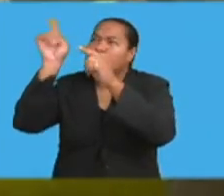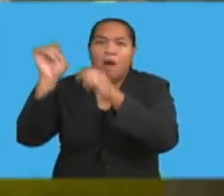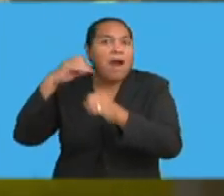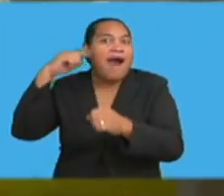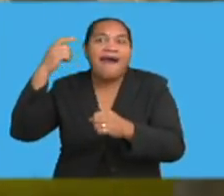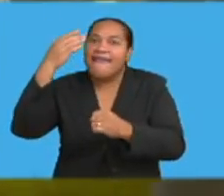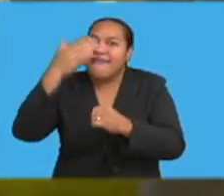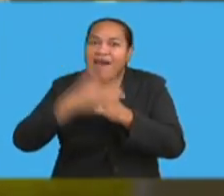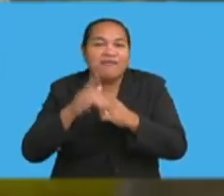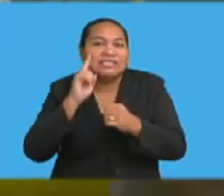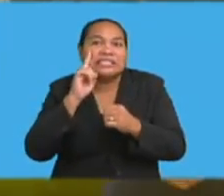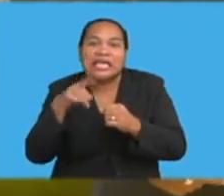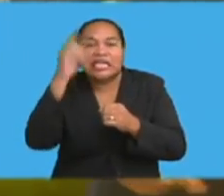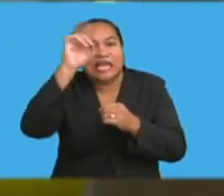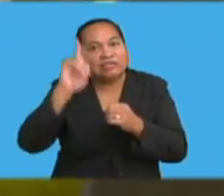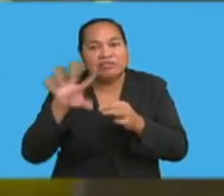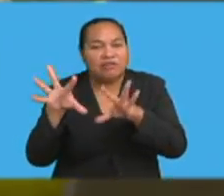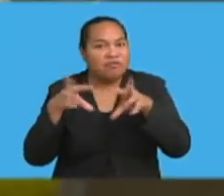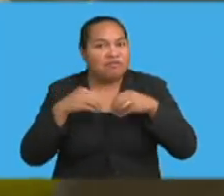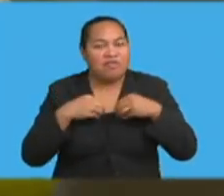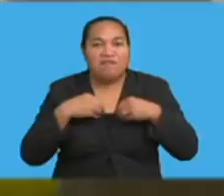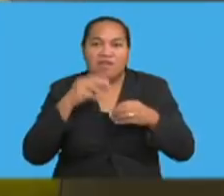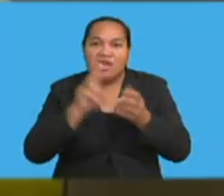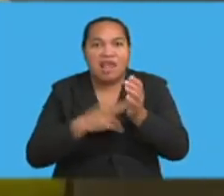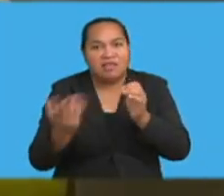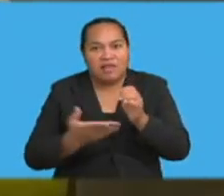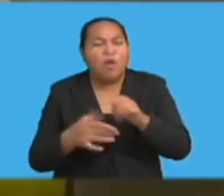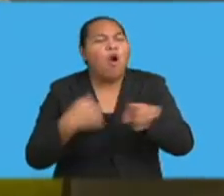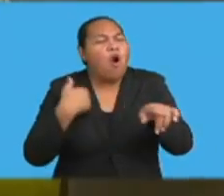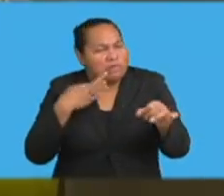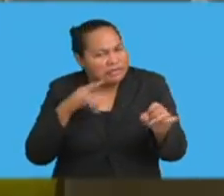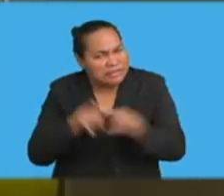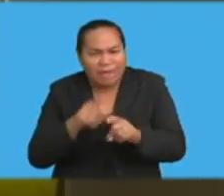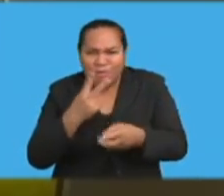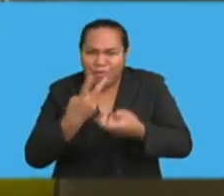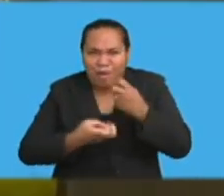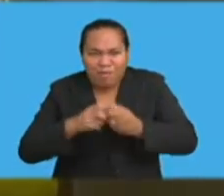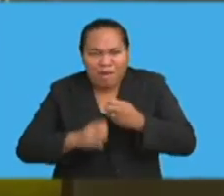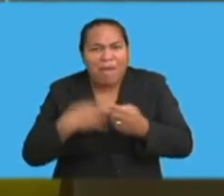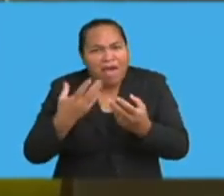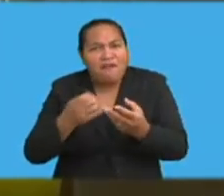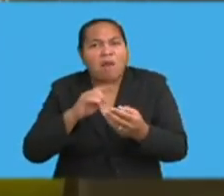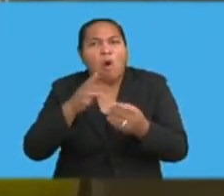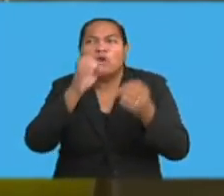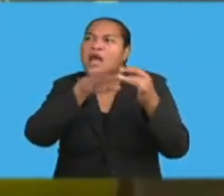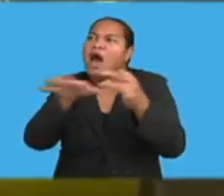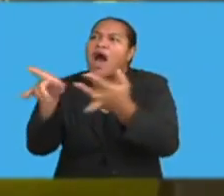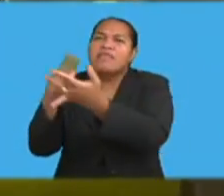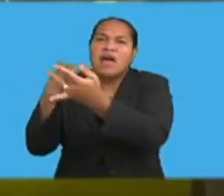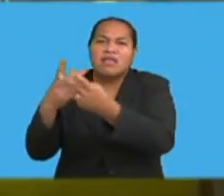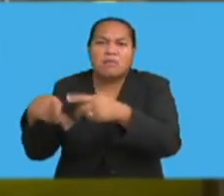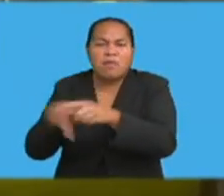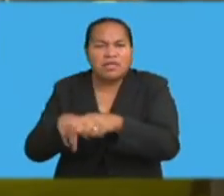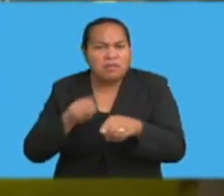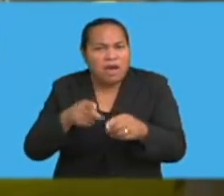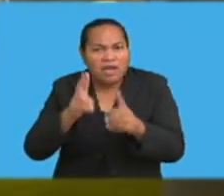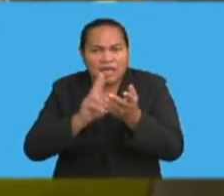government that gave them electricity. You've said it so many times. You've said it so many times. Madam